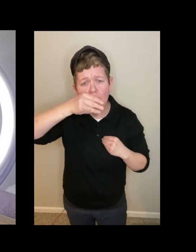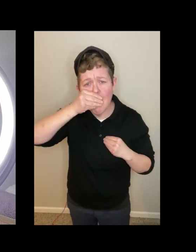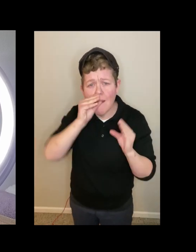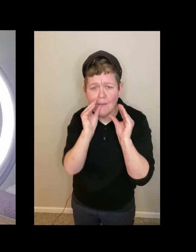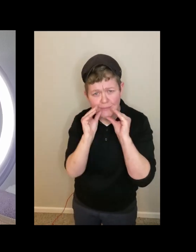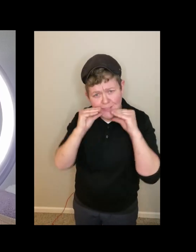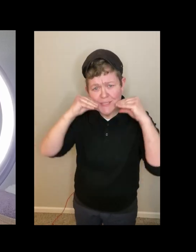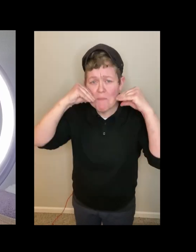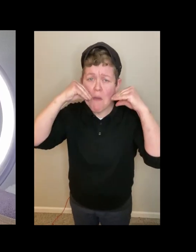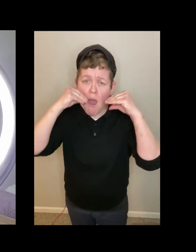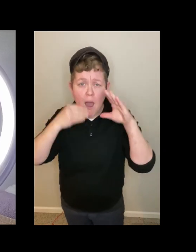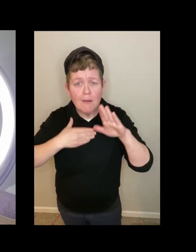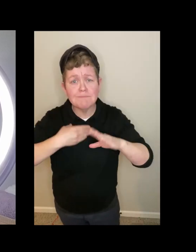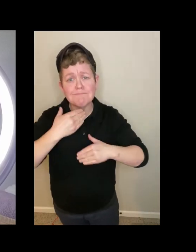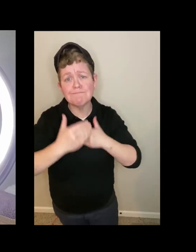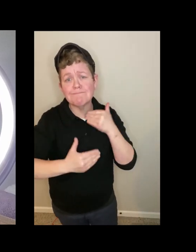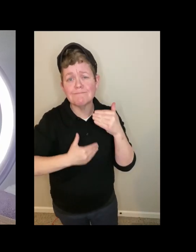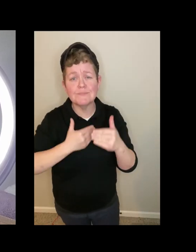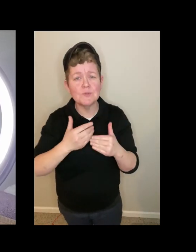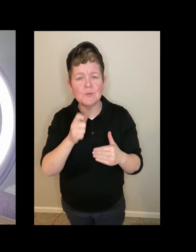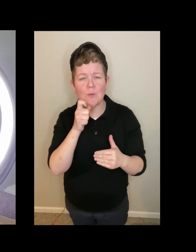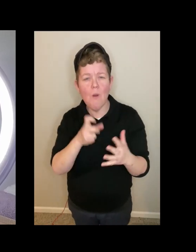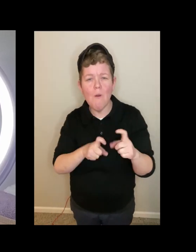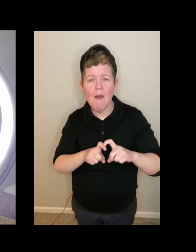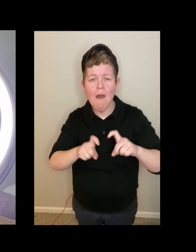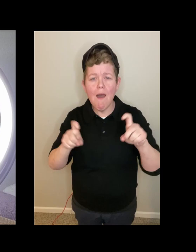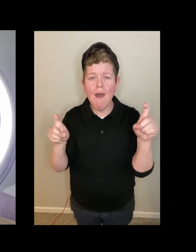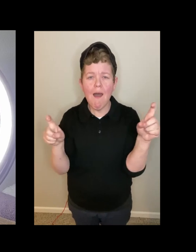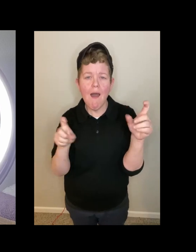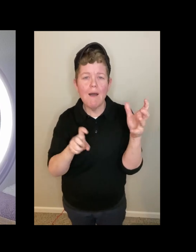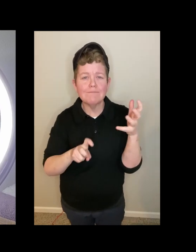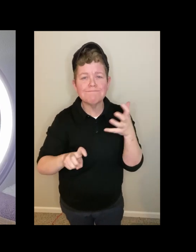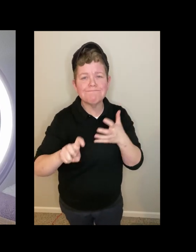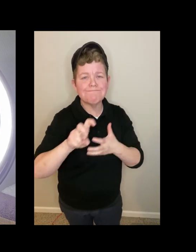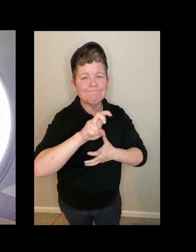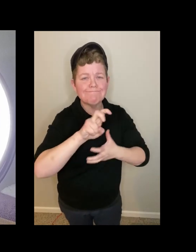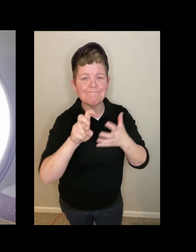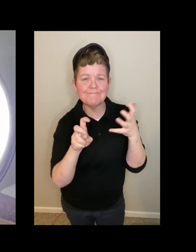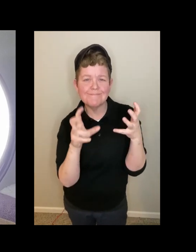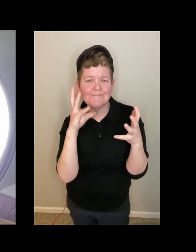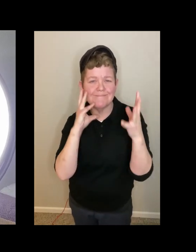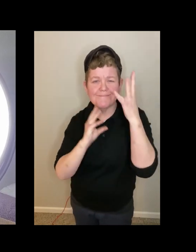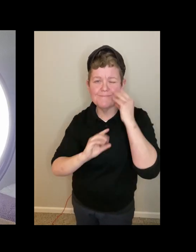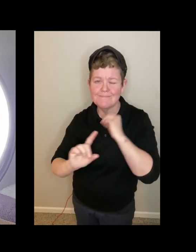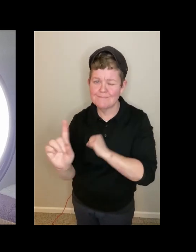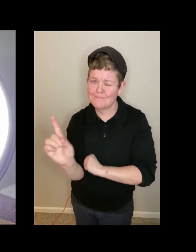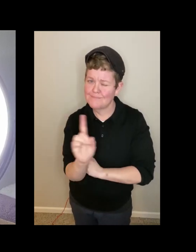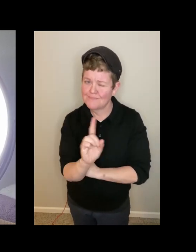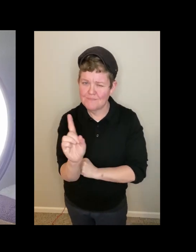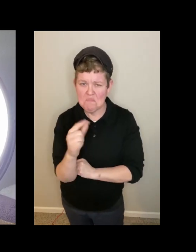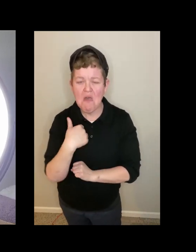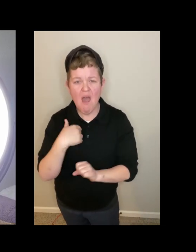and smile, don't spread your legs.